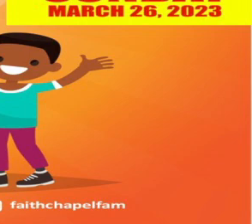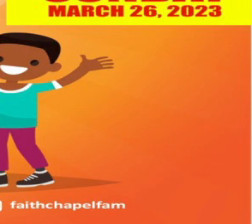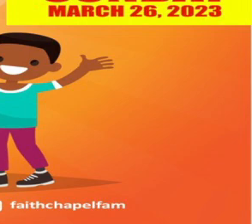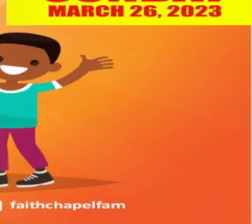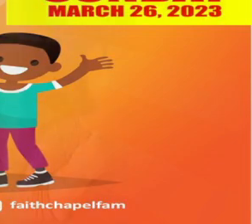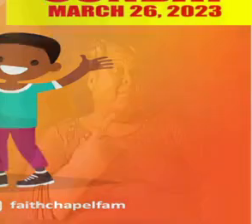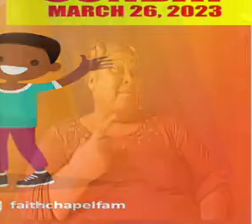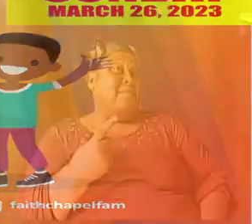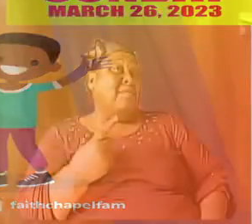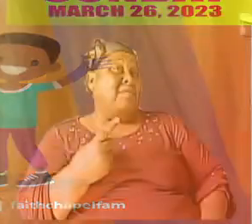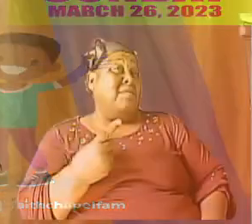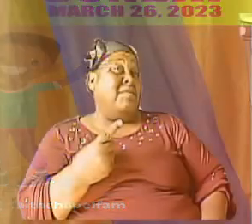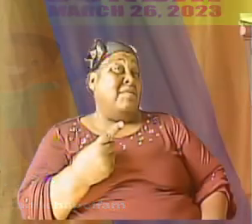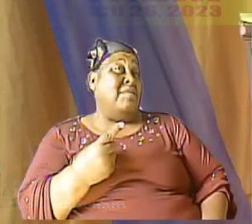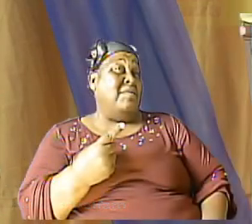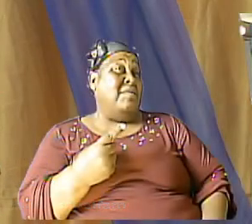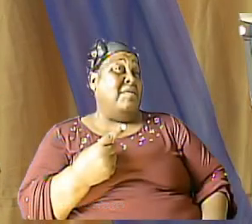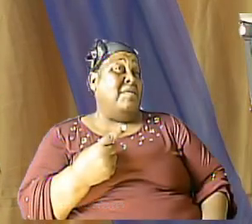11?